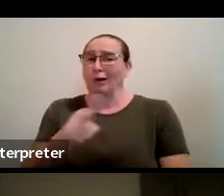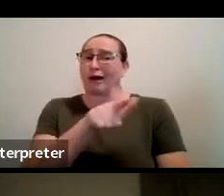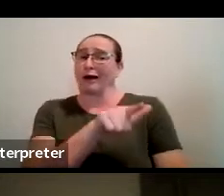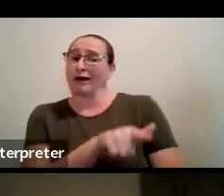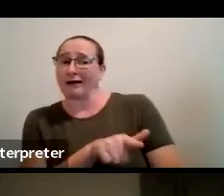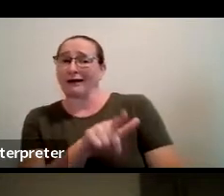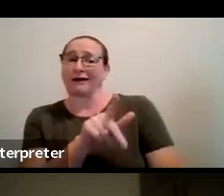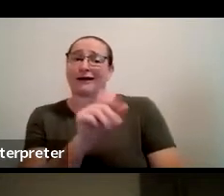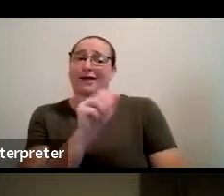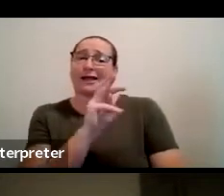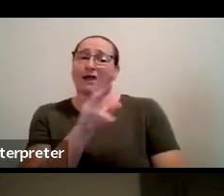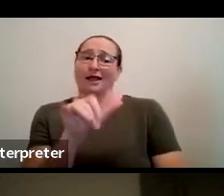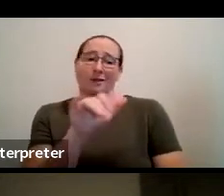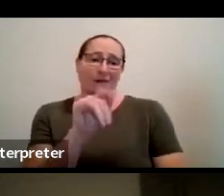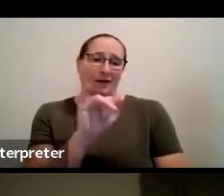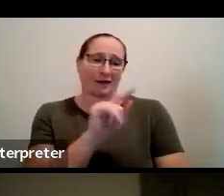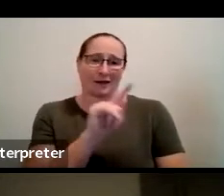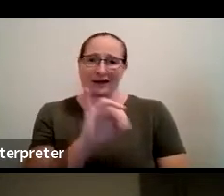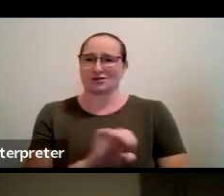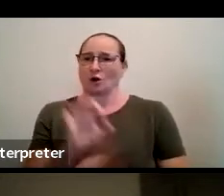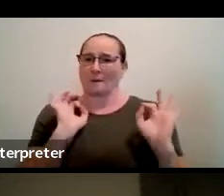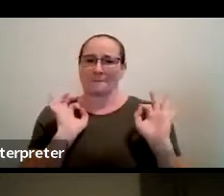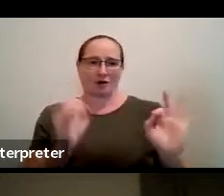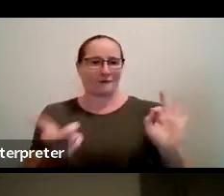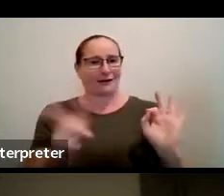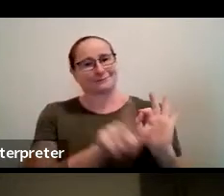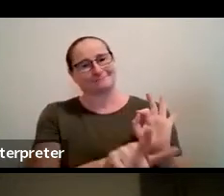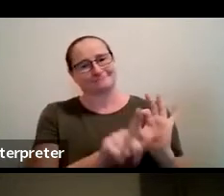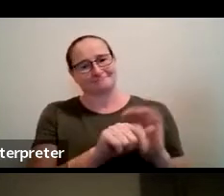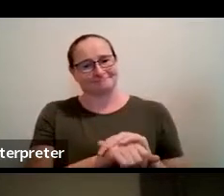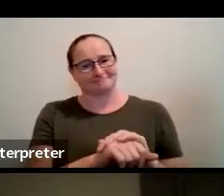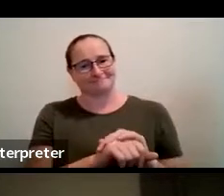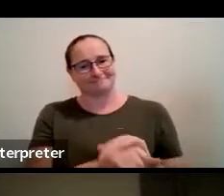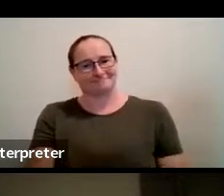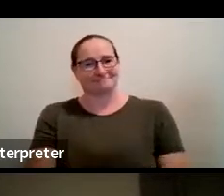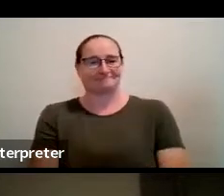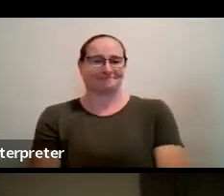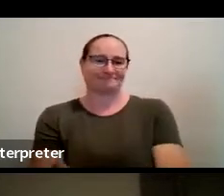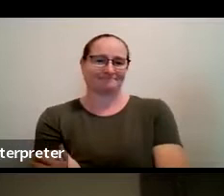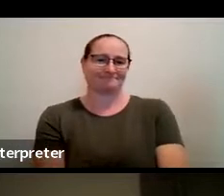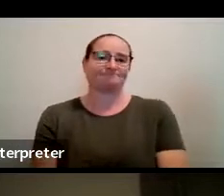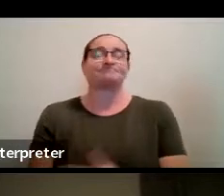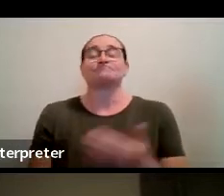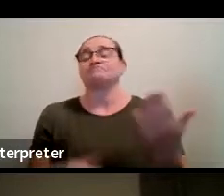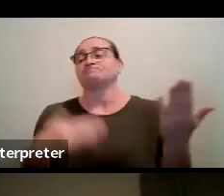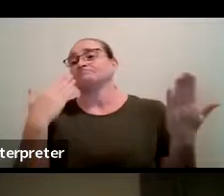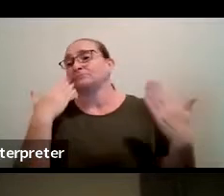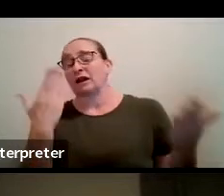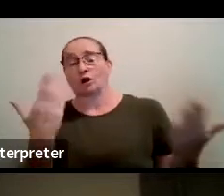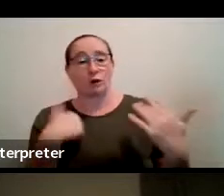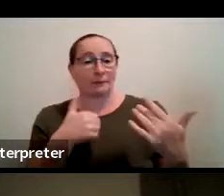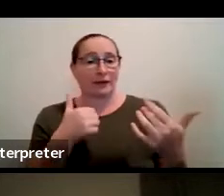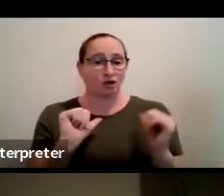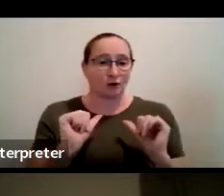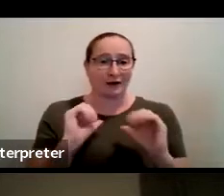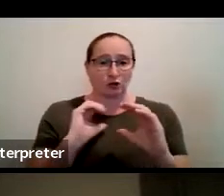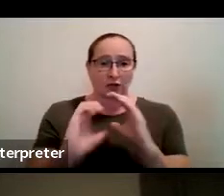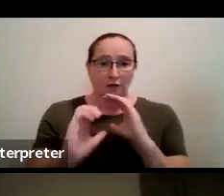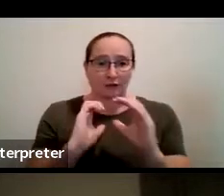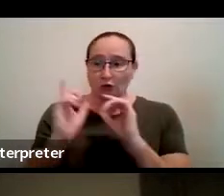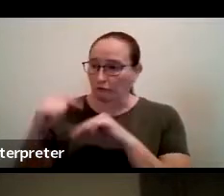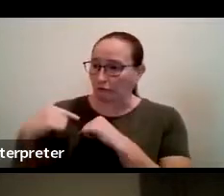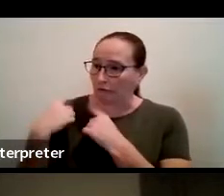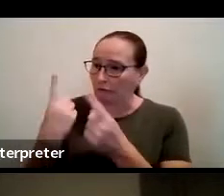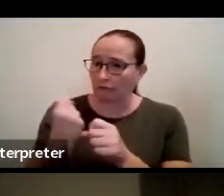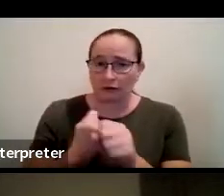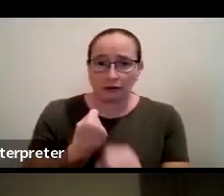Amy Katz. Perfect. Over to you, Amy Katz. I mean, like, I don't know. We've been trying to communicate this for like over a